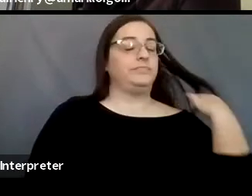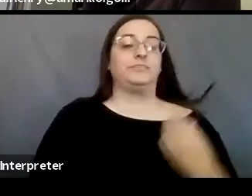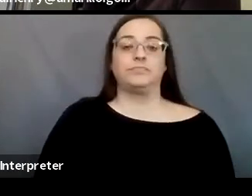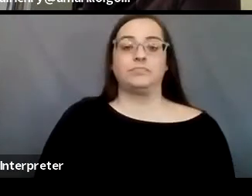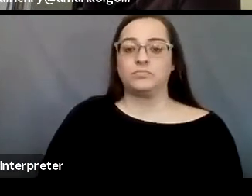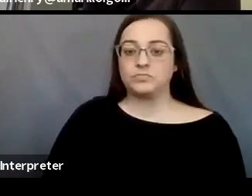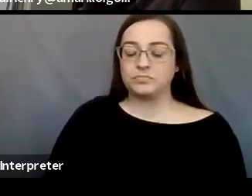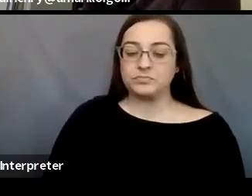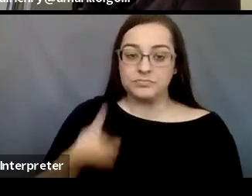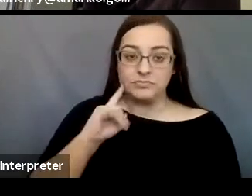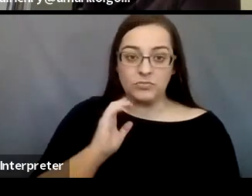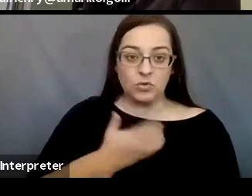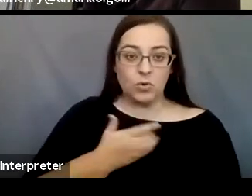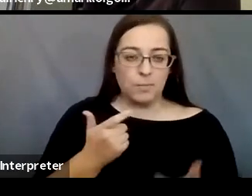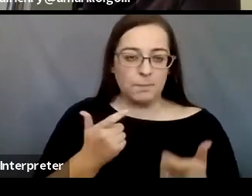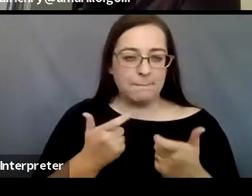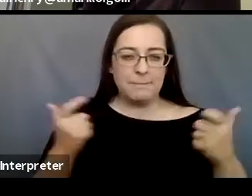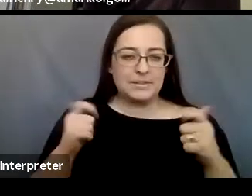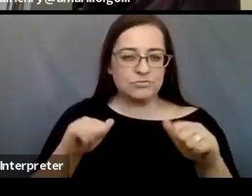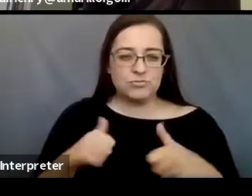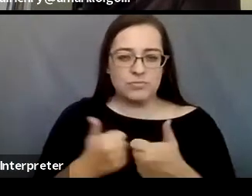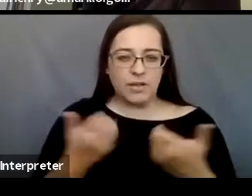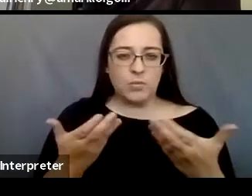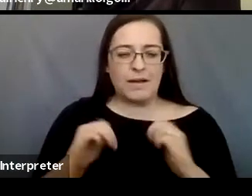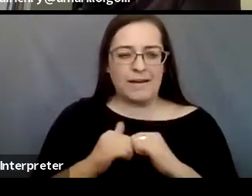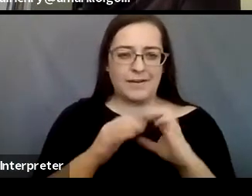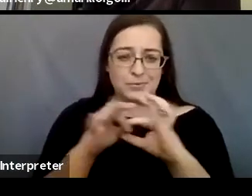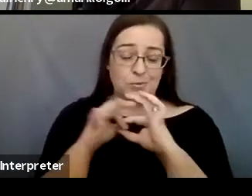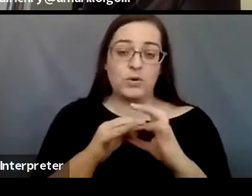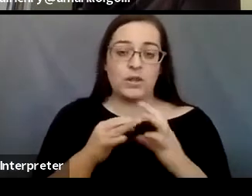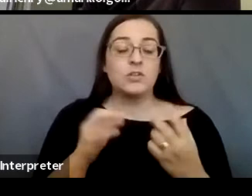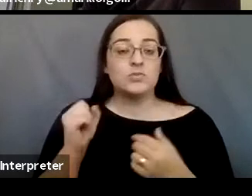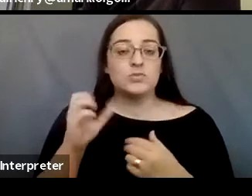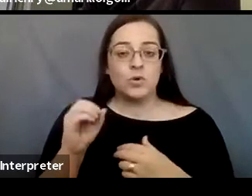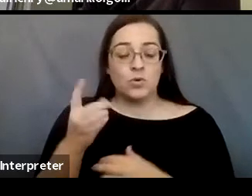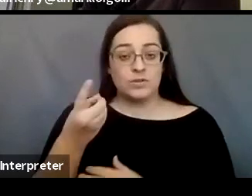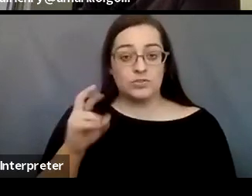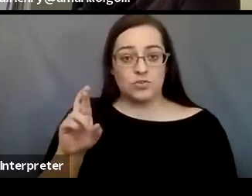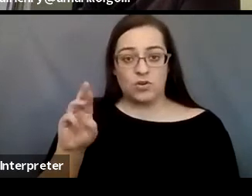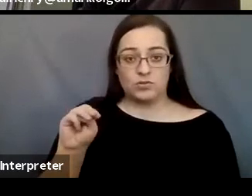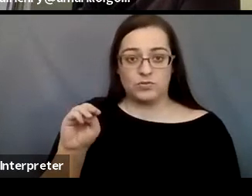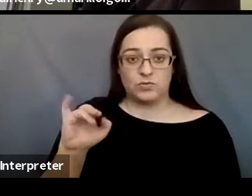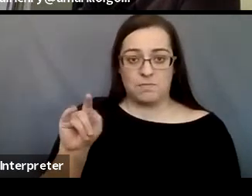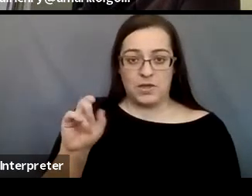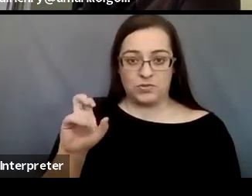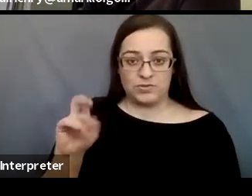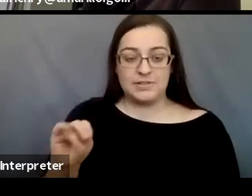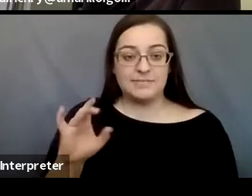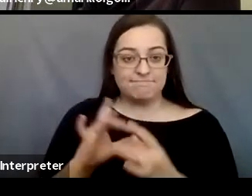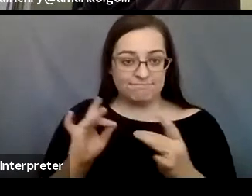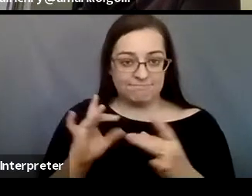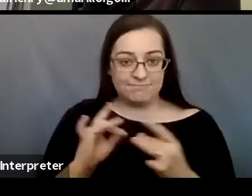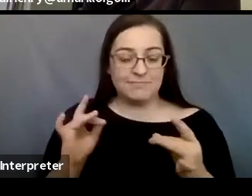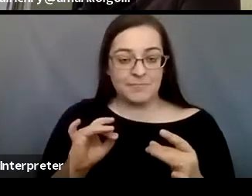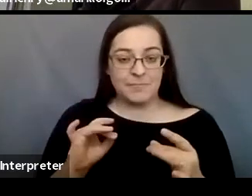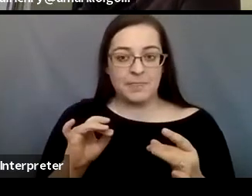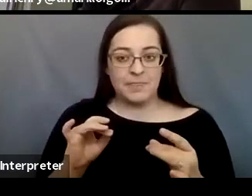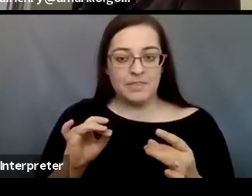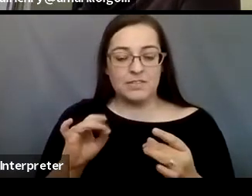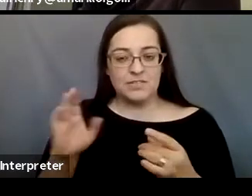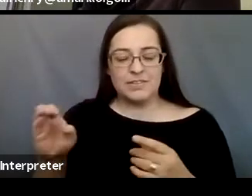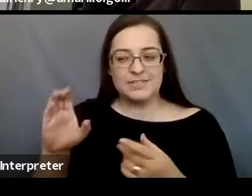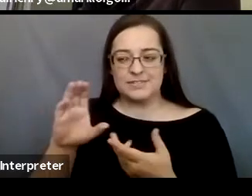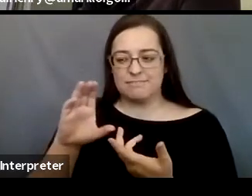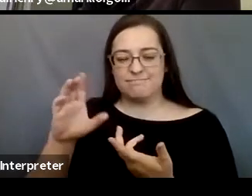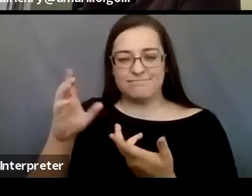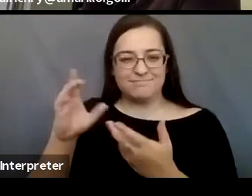I guess our biggest challenge is how do you coordinate? So as Dr. Milton said, this vaccine comes in a vial